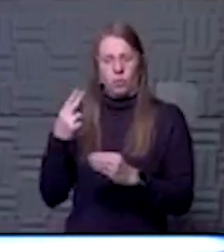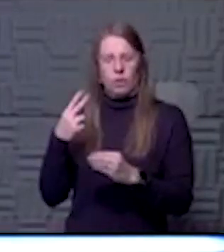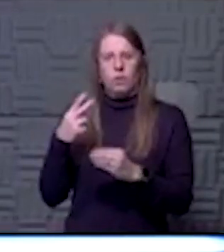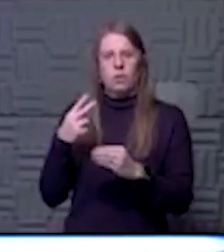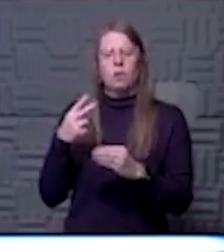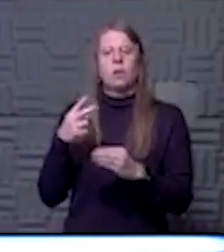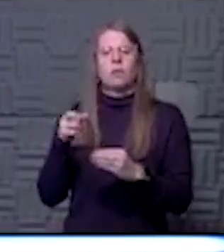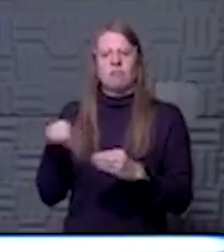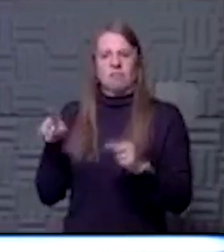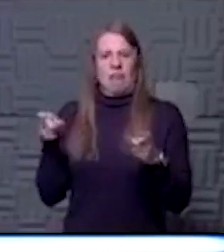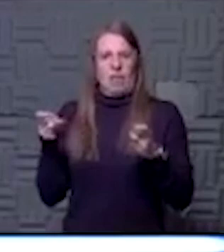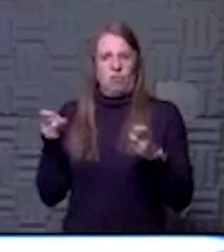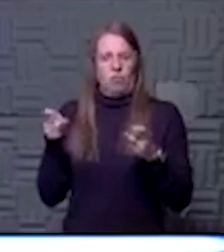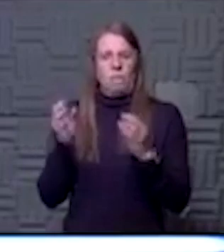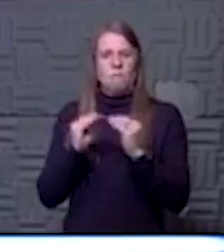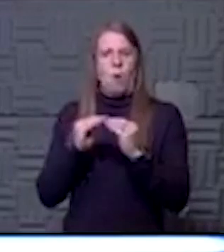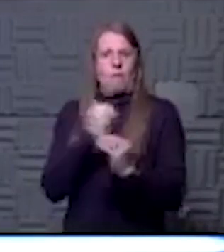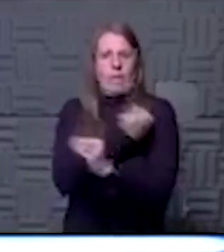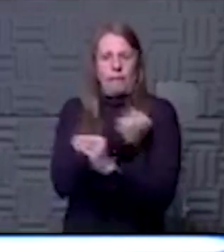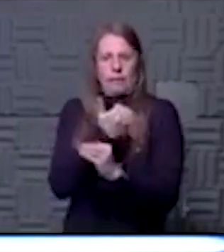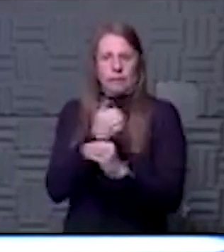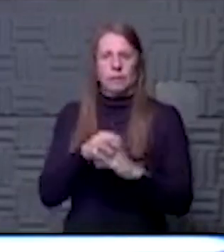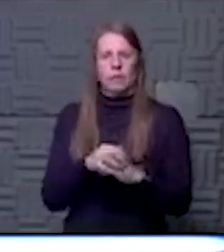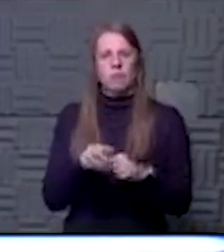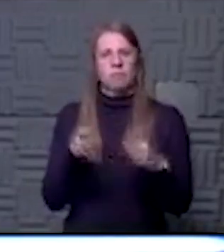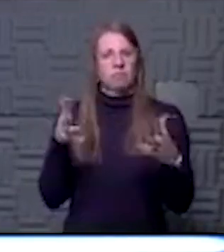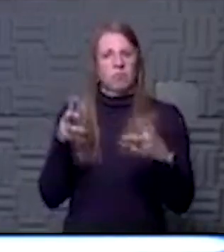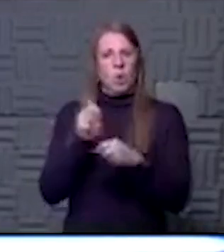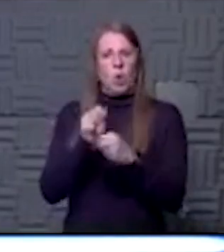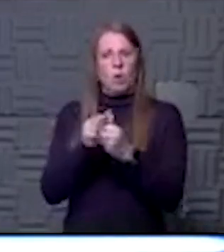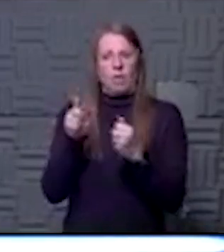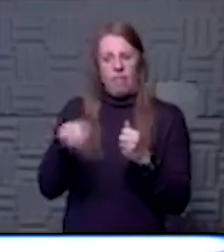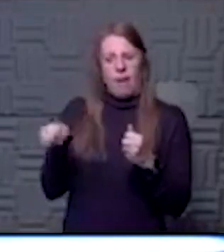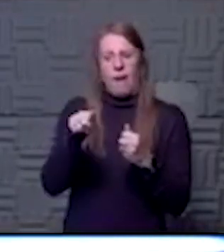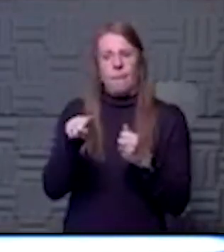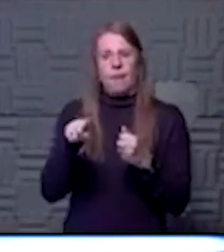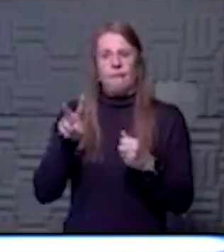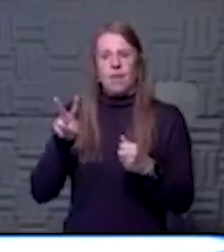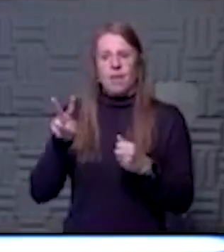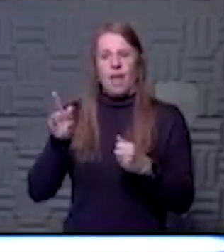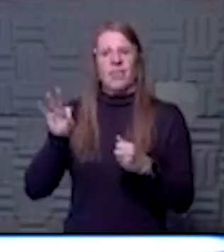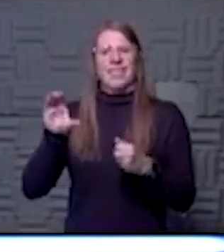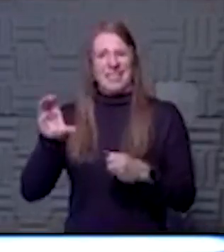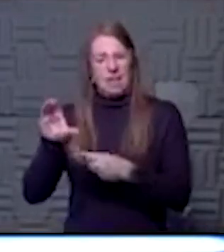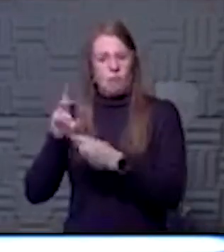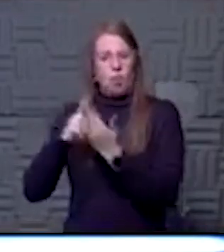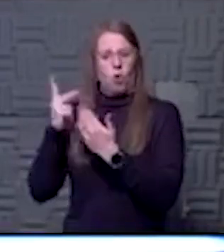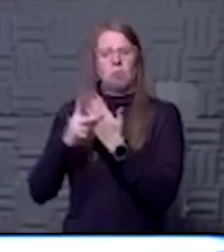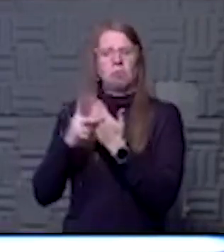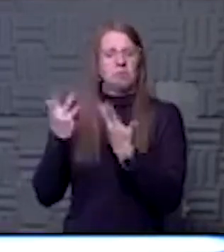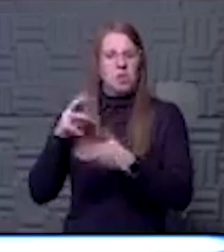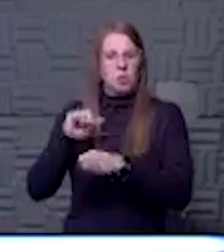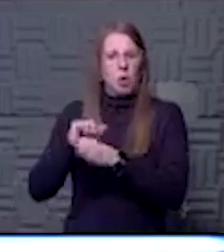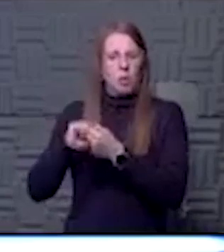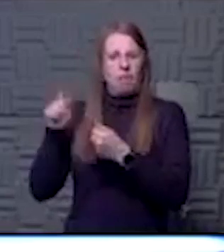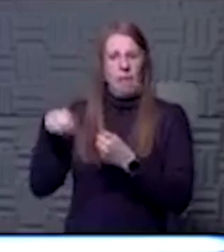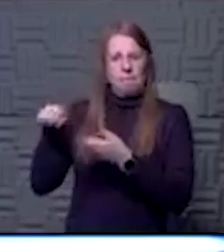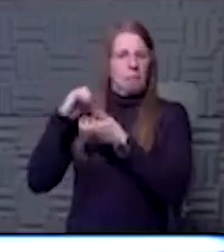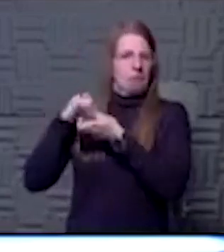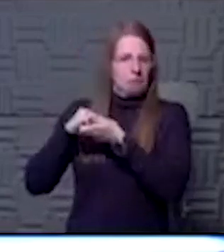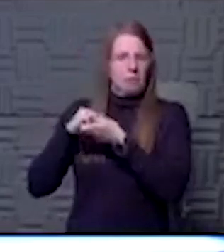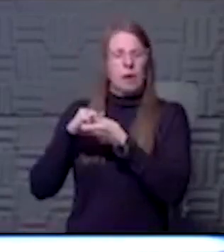volume. We already work with them, again, through the VFC program in doing multiple